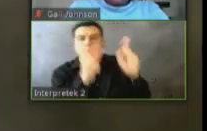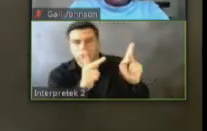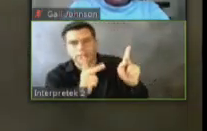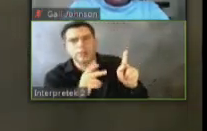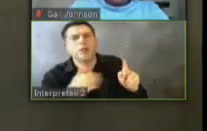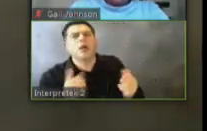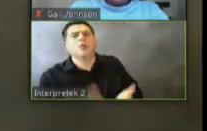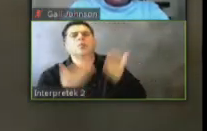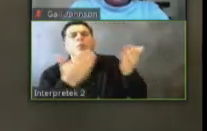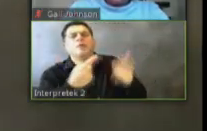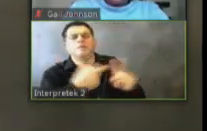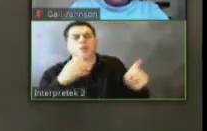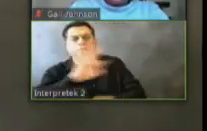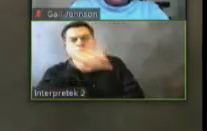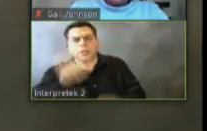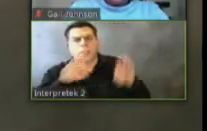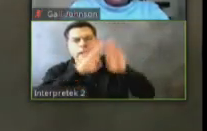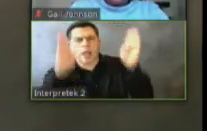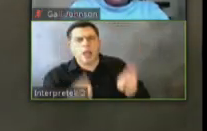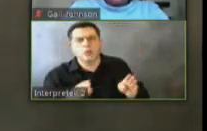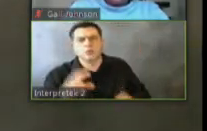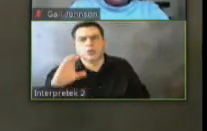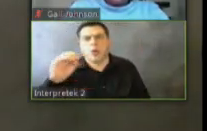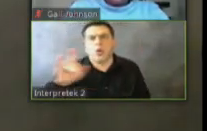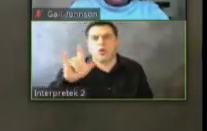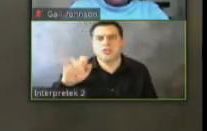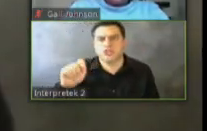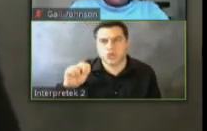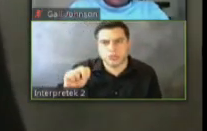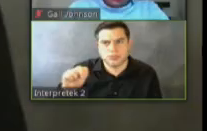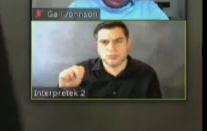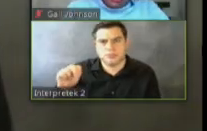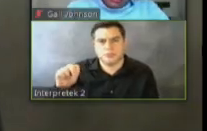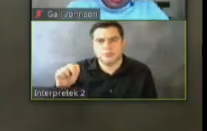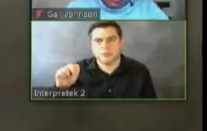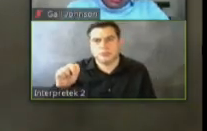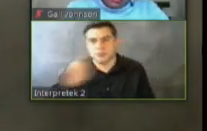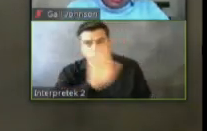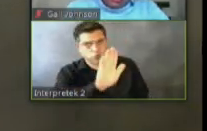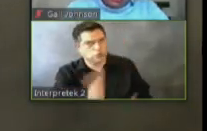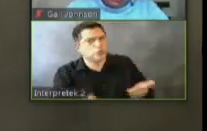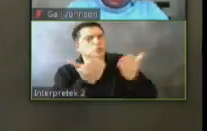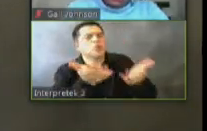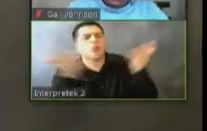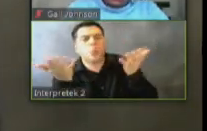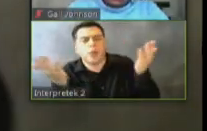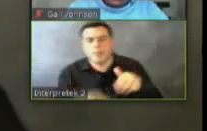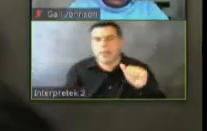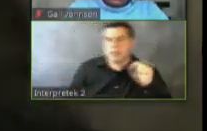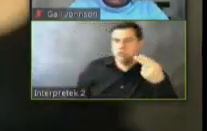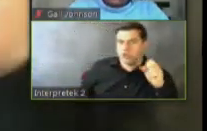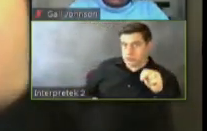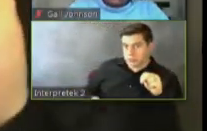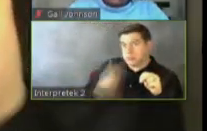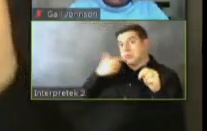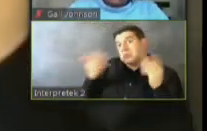What is your recommendation? Yes, our recommendations include looking at staff resources